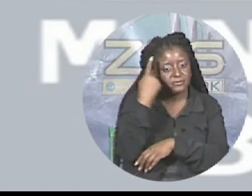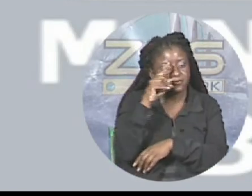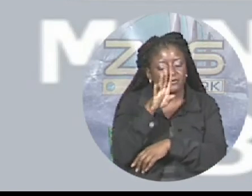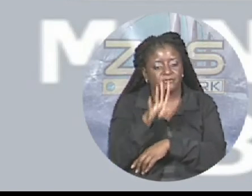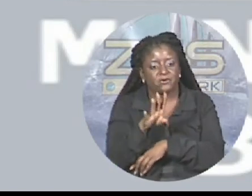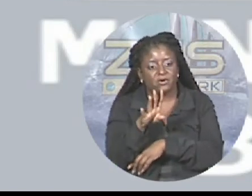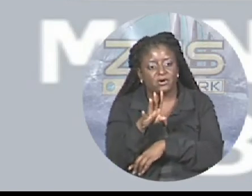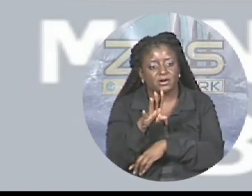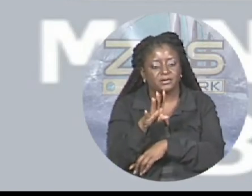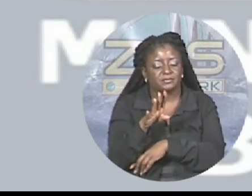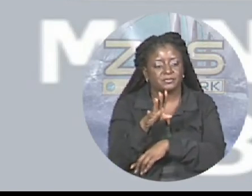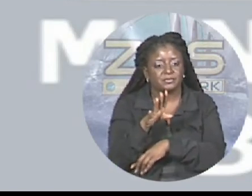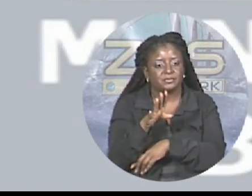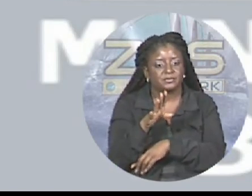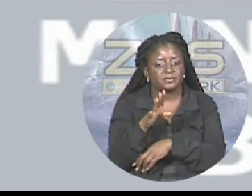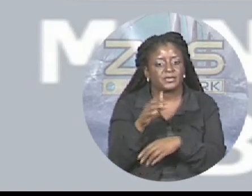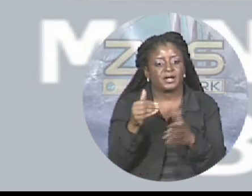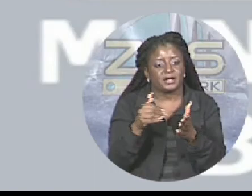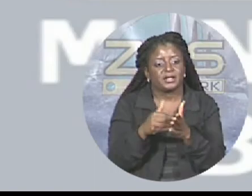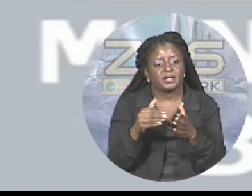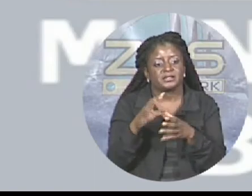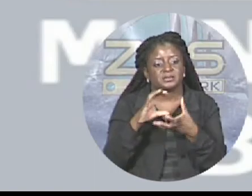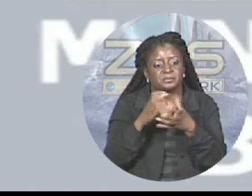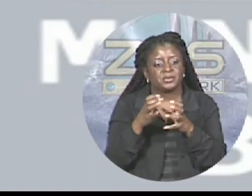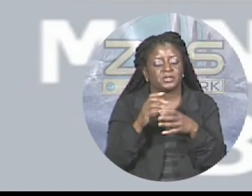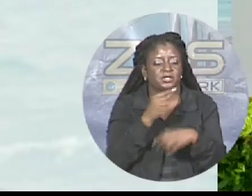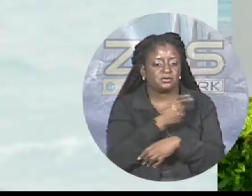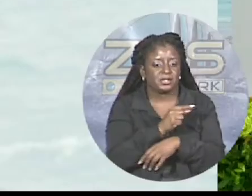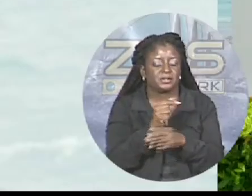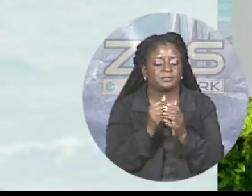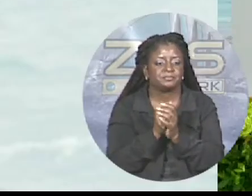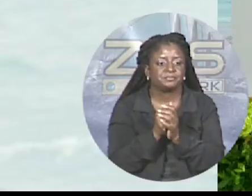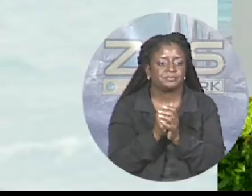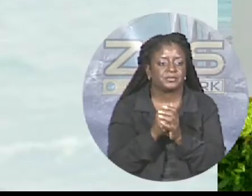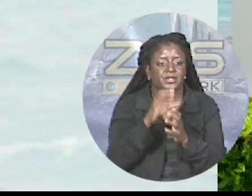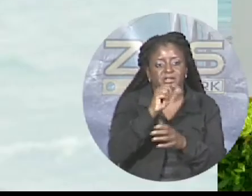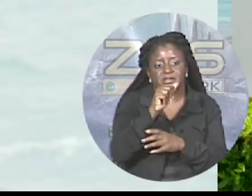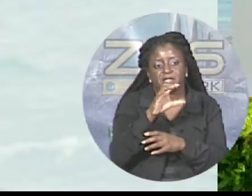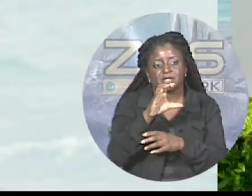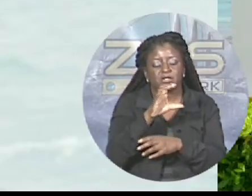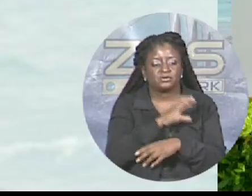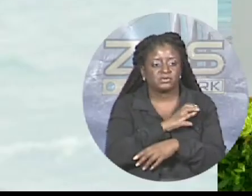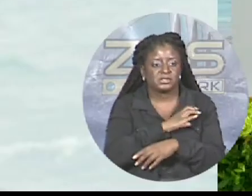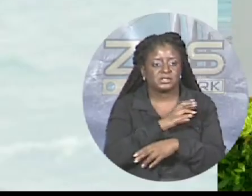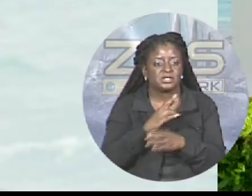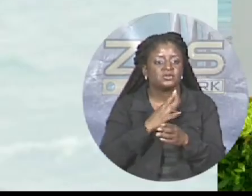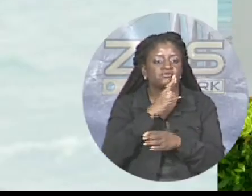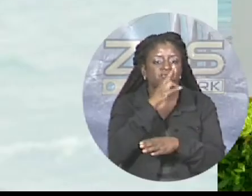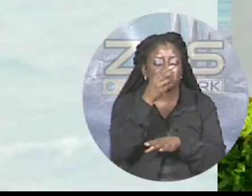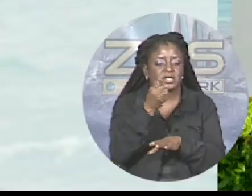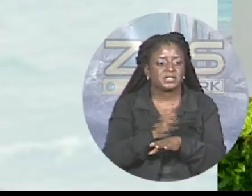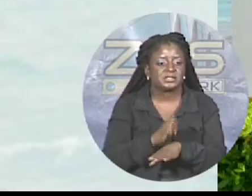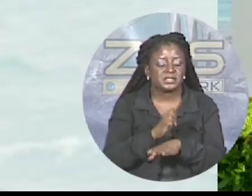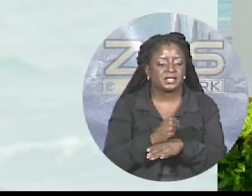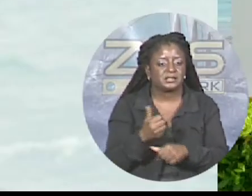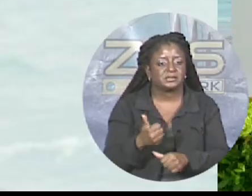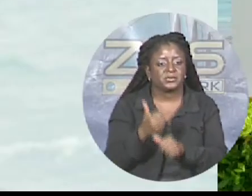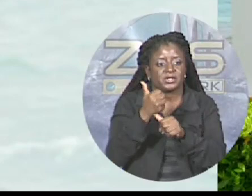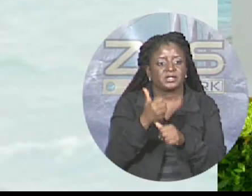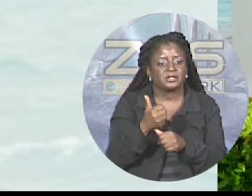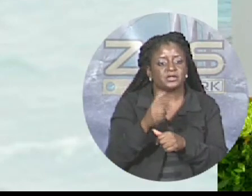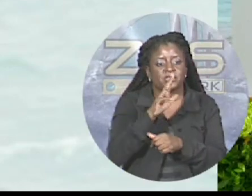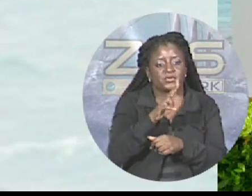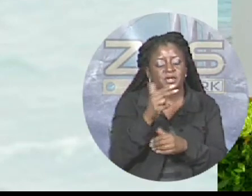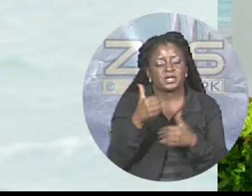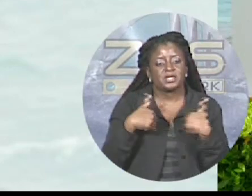in Lake County's 11-3 loss to Bowling Green. C.A. Christie Real Estate coming to the aid of three young sailors as they